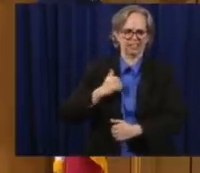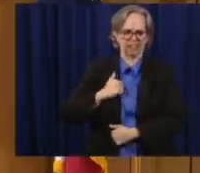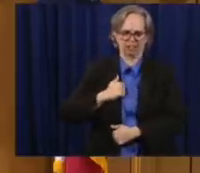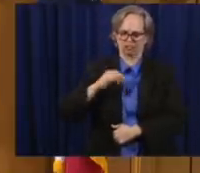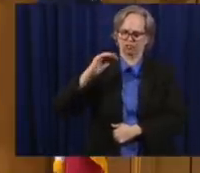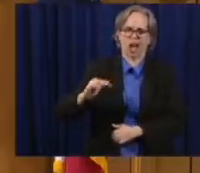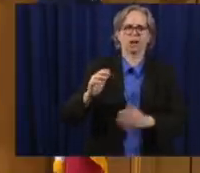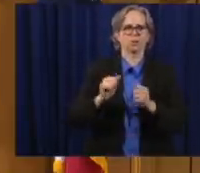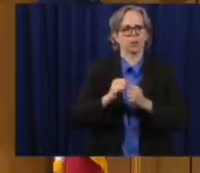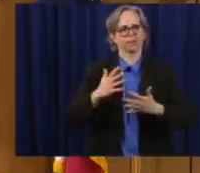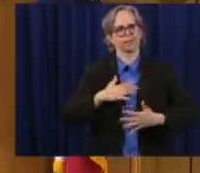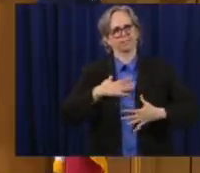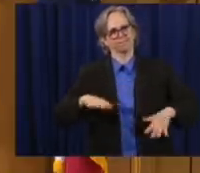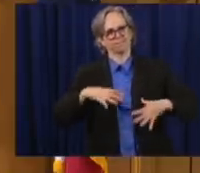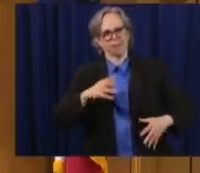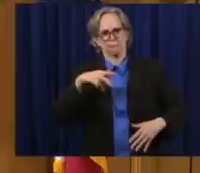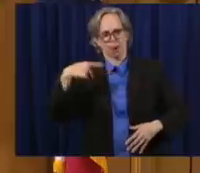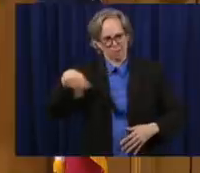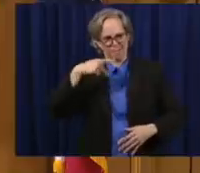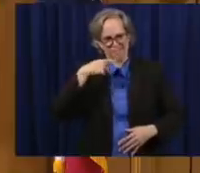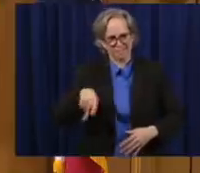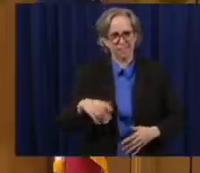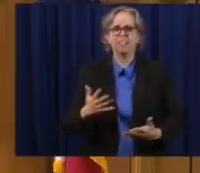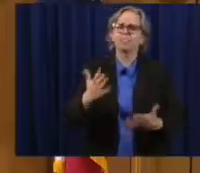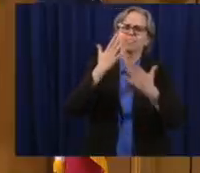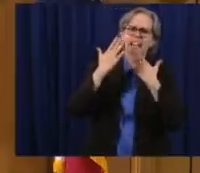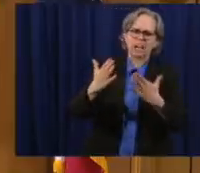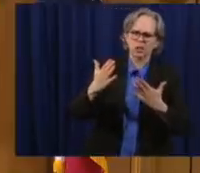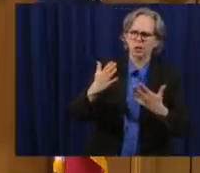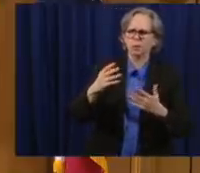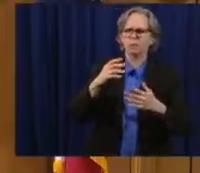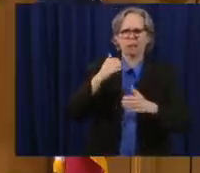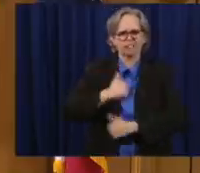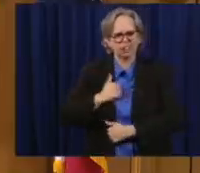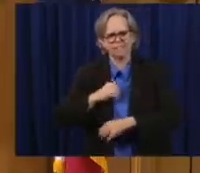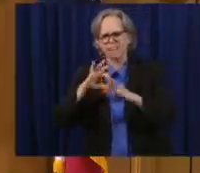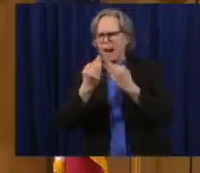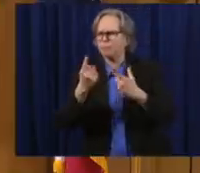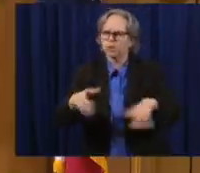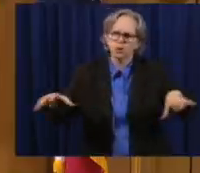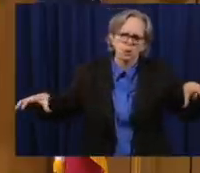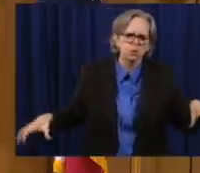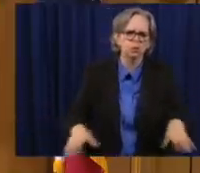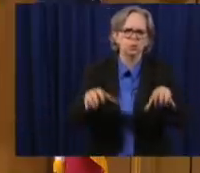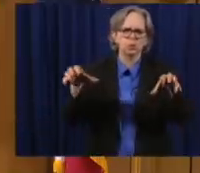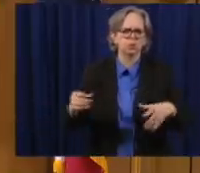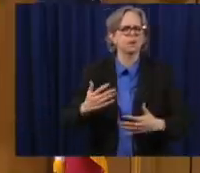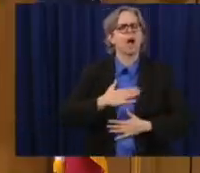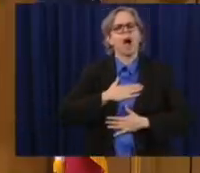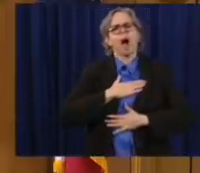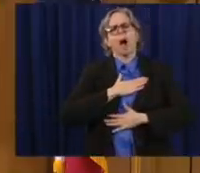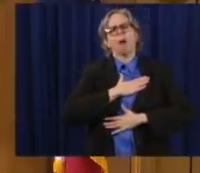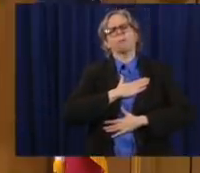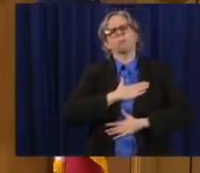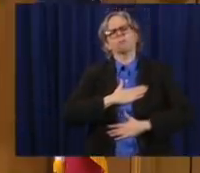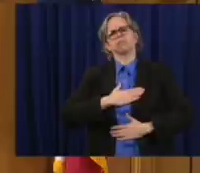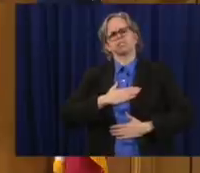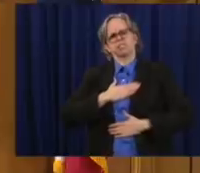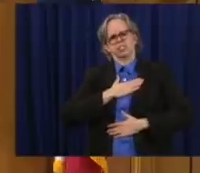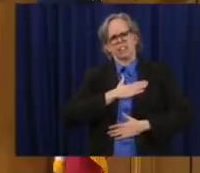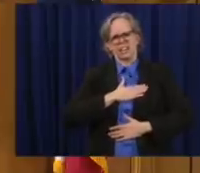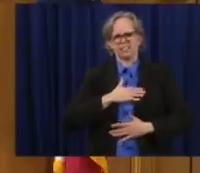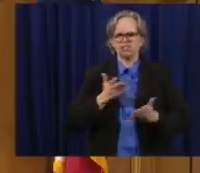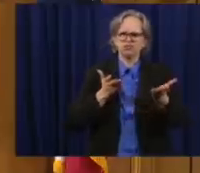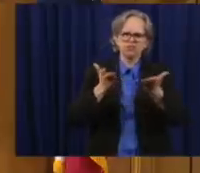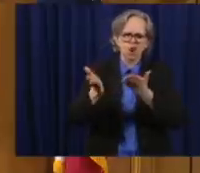parents for all that you do, and we are so appreciative of the service of all Ohioans who are